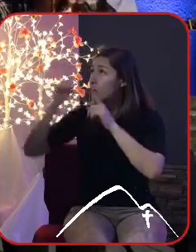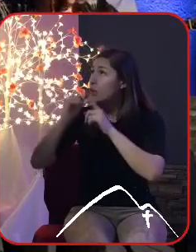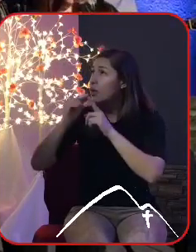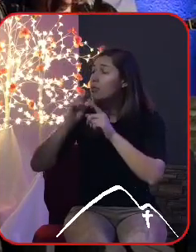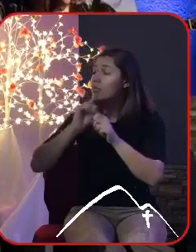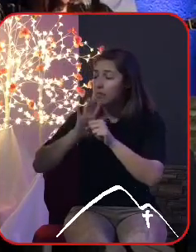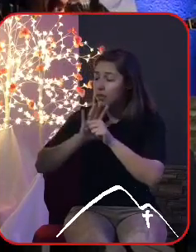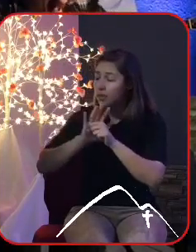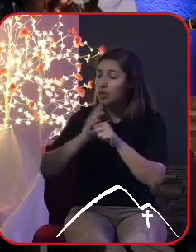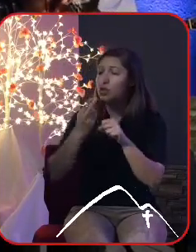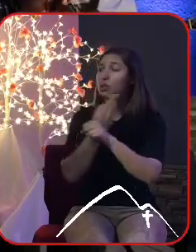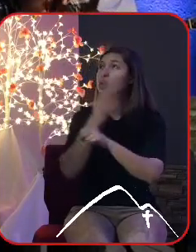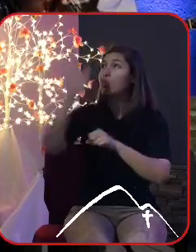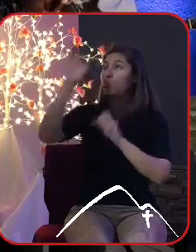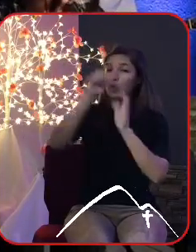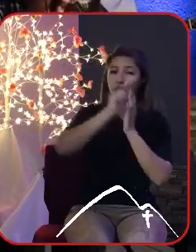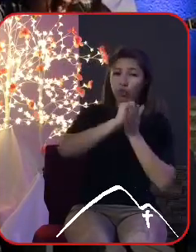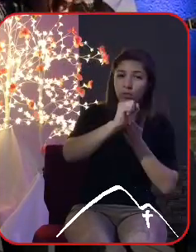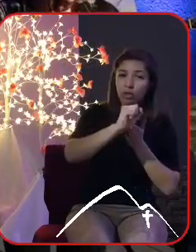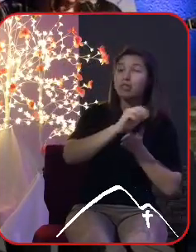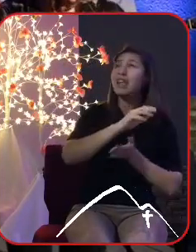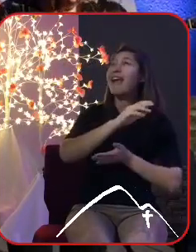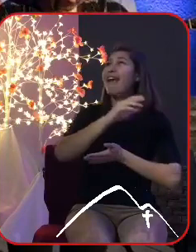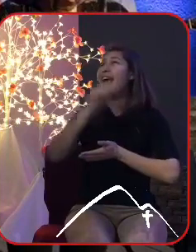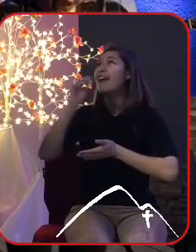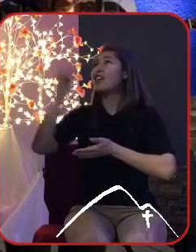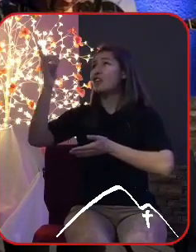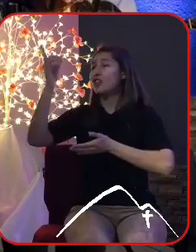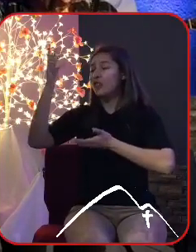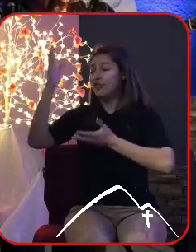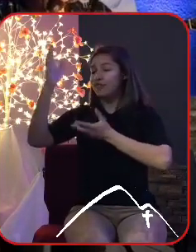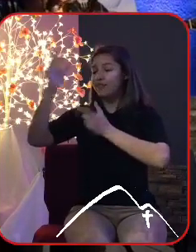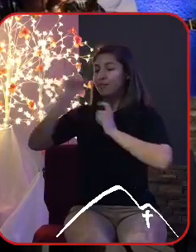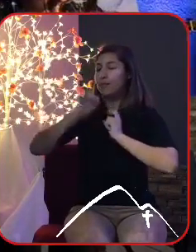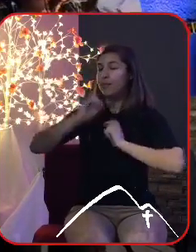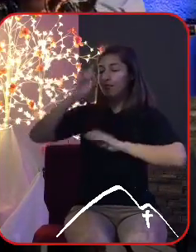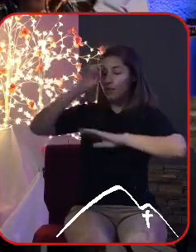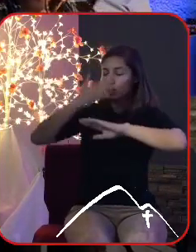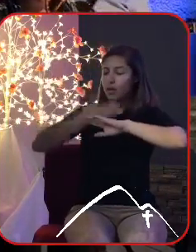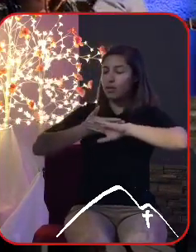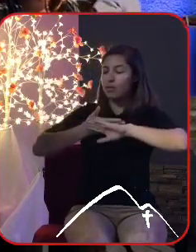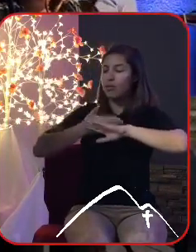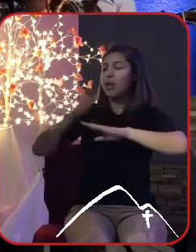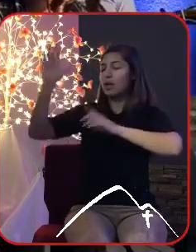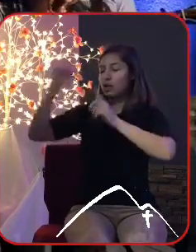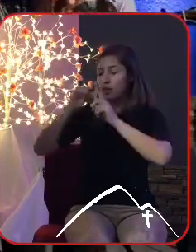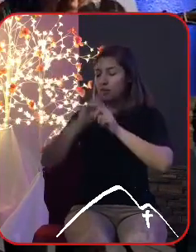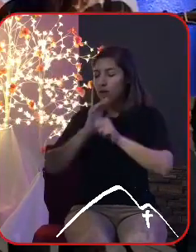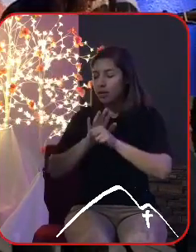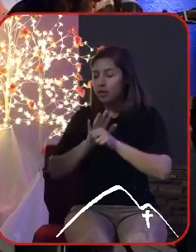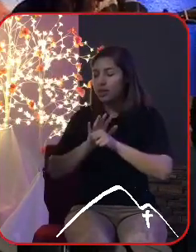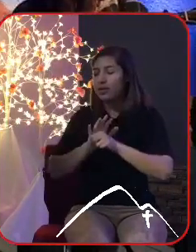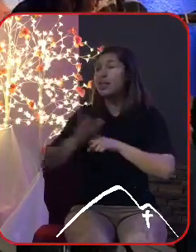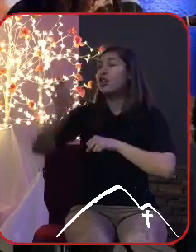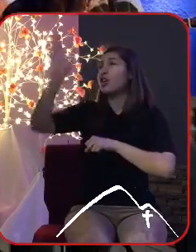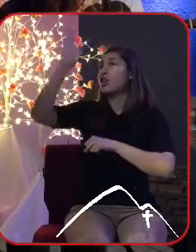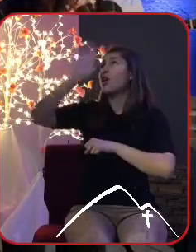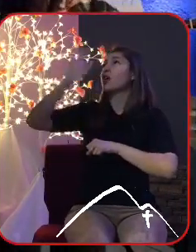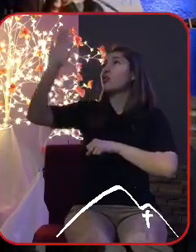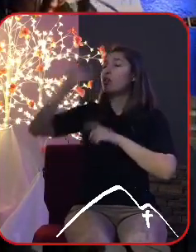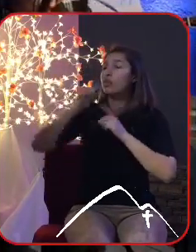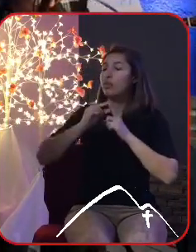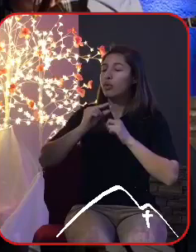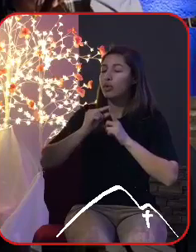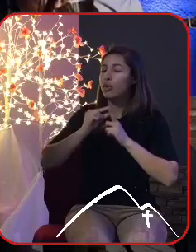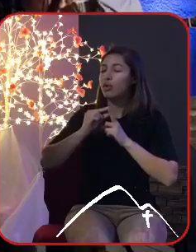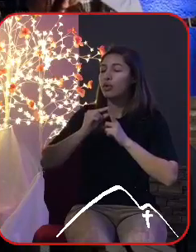in the scriptures, but you've given us your word in your Son, the Word of God,